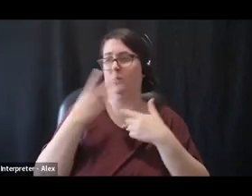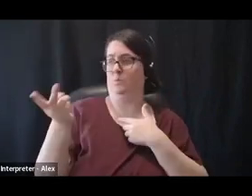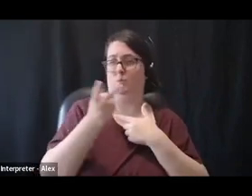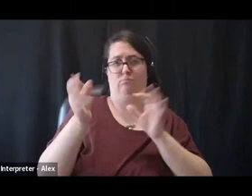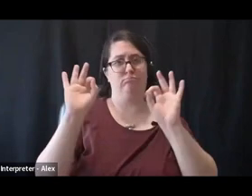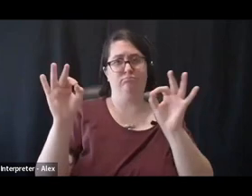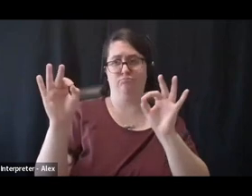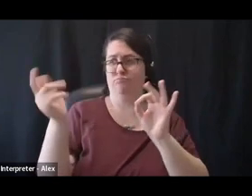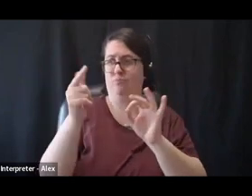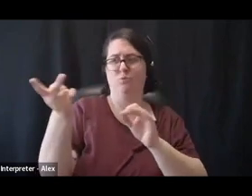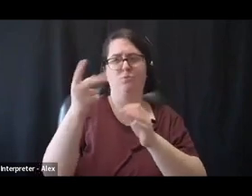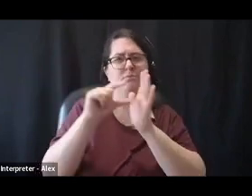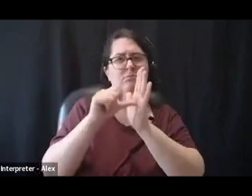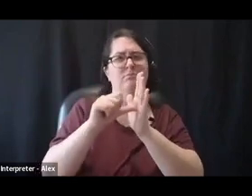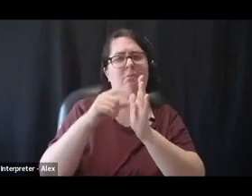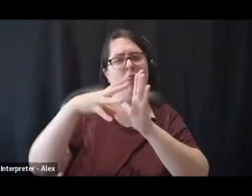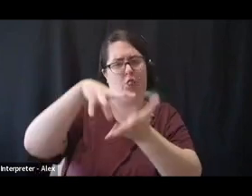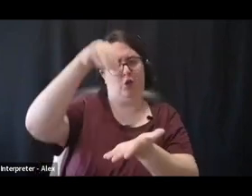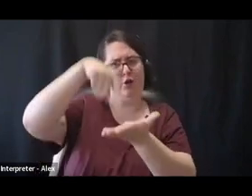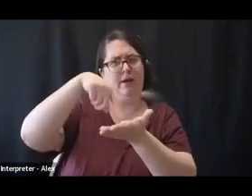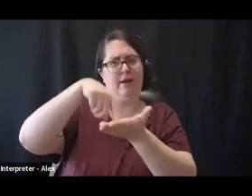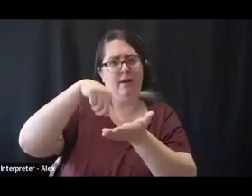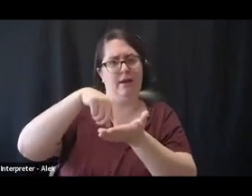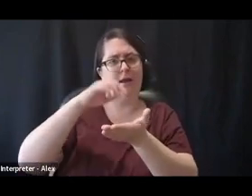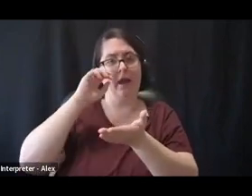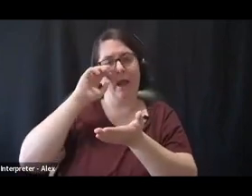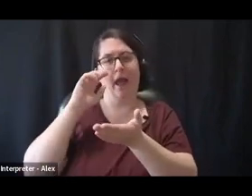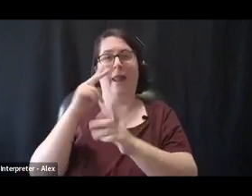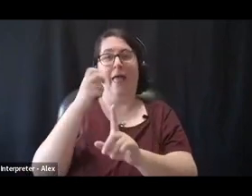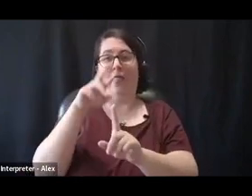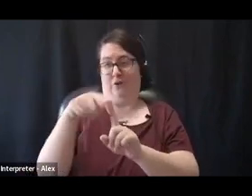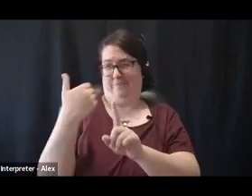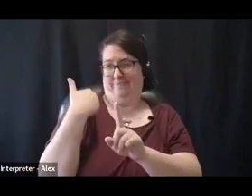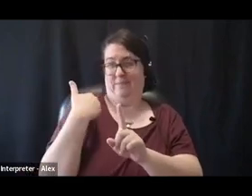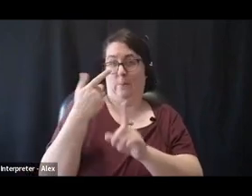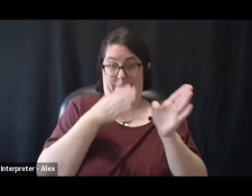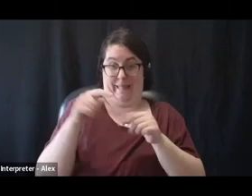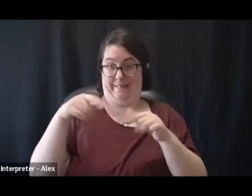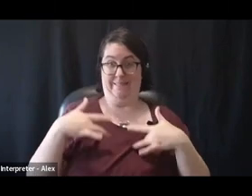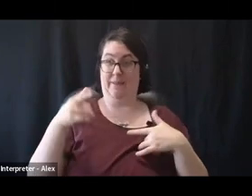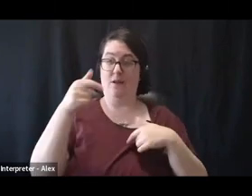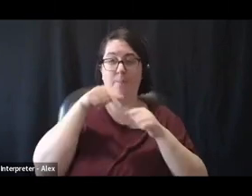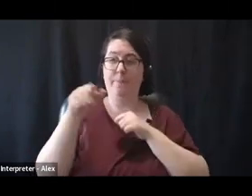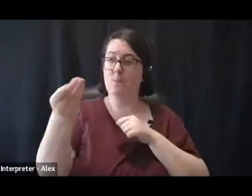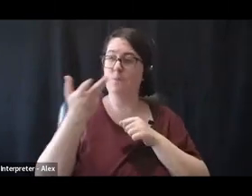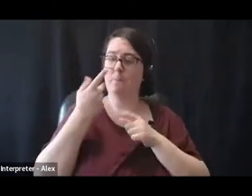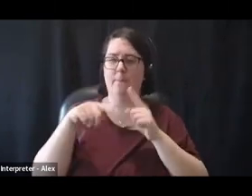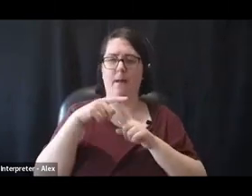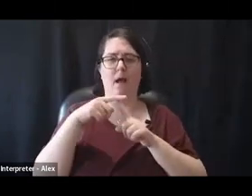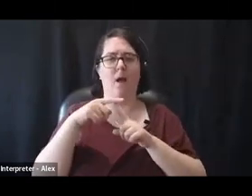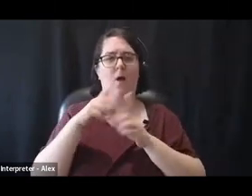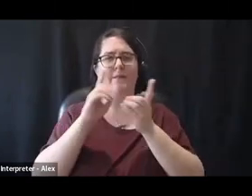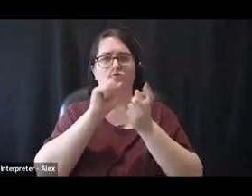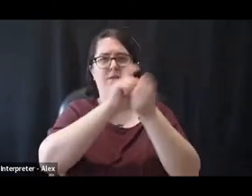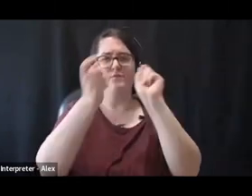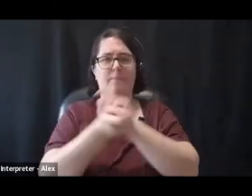talked about learning, and in our conversation, Heather, before when we were planning this event, you described the digital